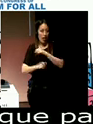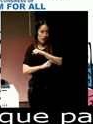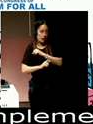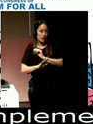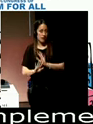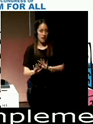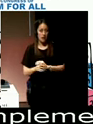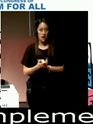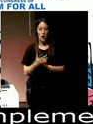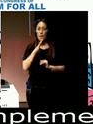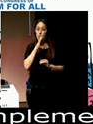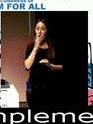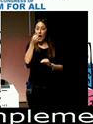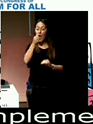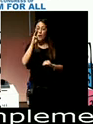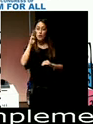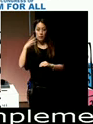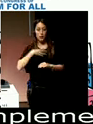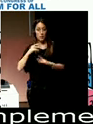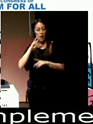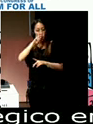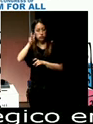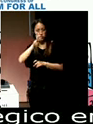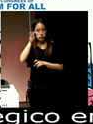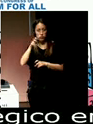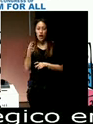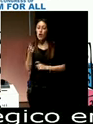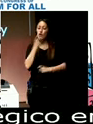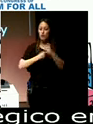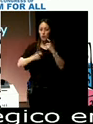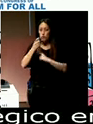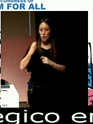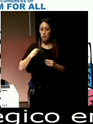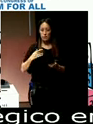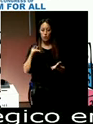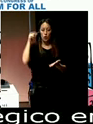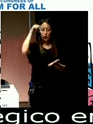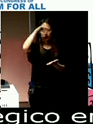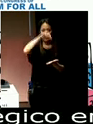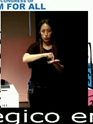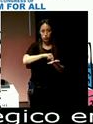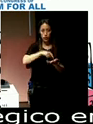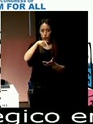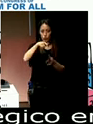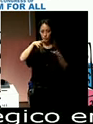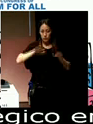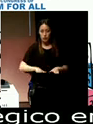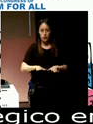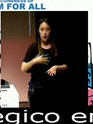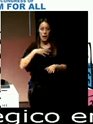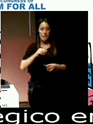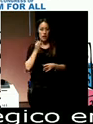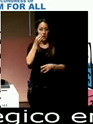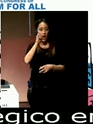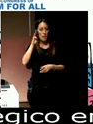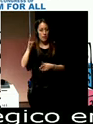strategically, because you can find information on the spot